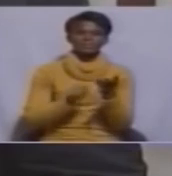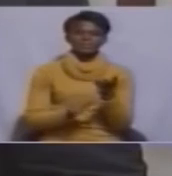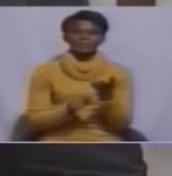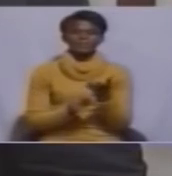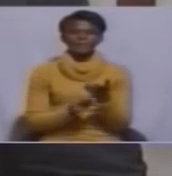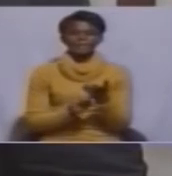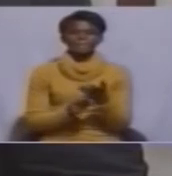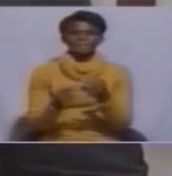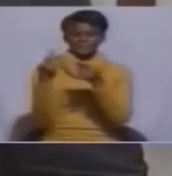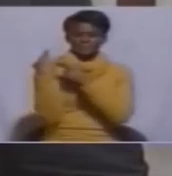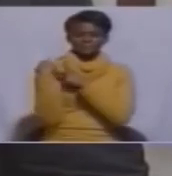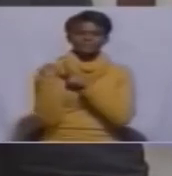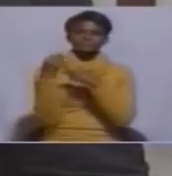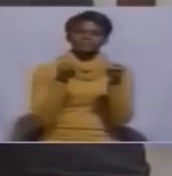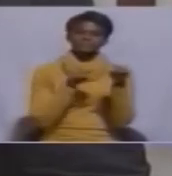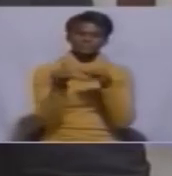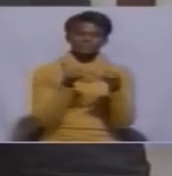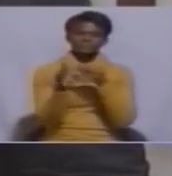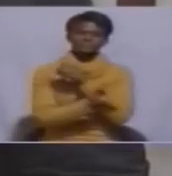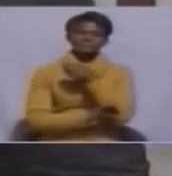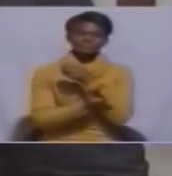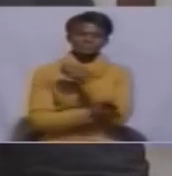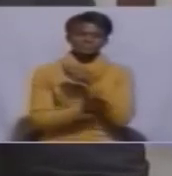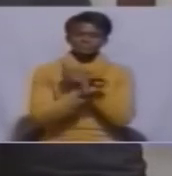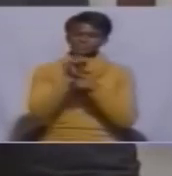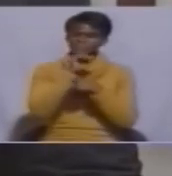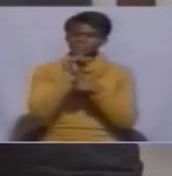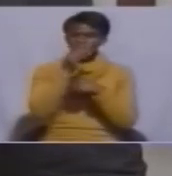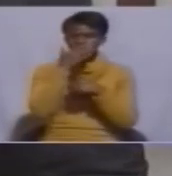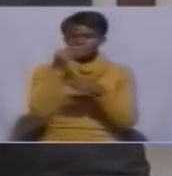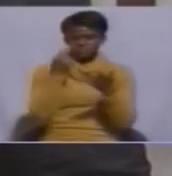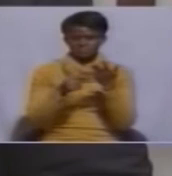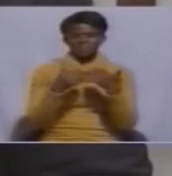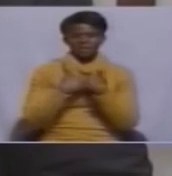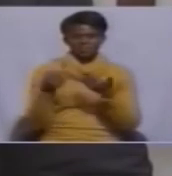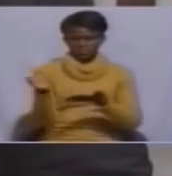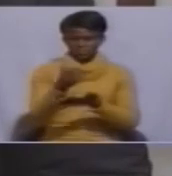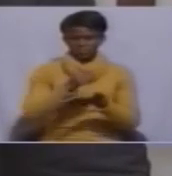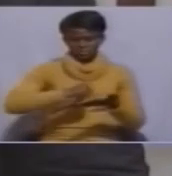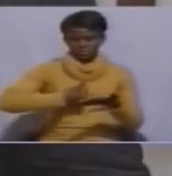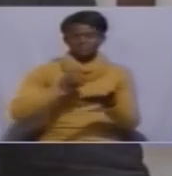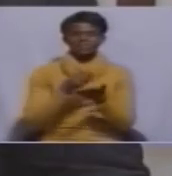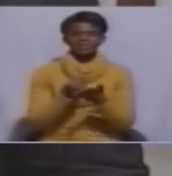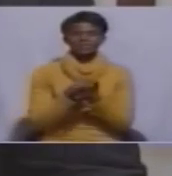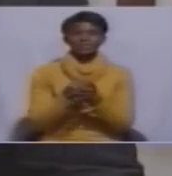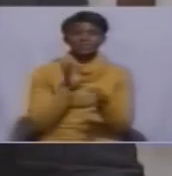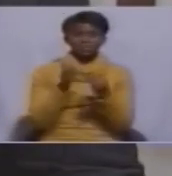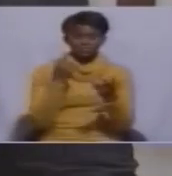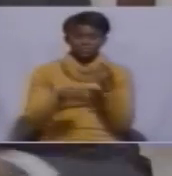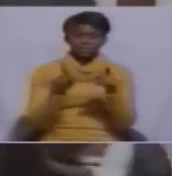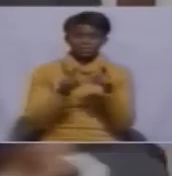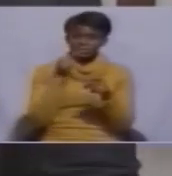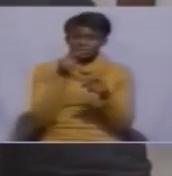the responsibility of managing the affairs of the country, surely they should be in a position maybe to raise their own funds. So if that's what the people will